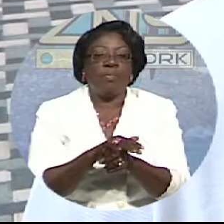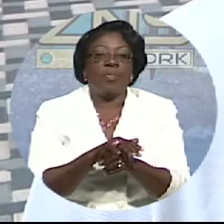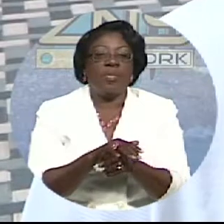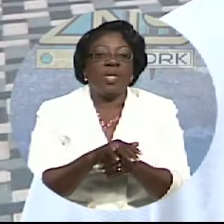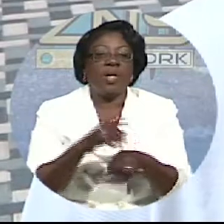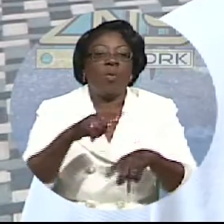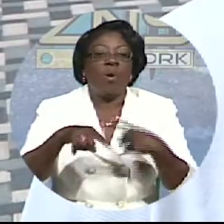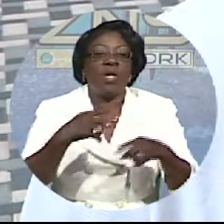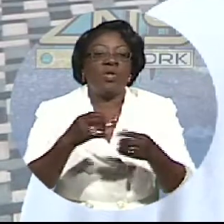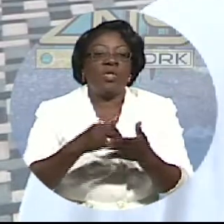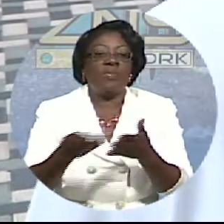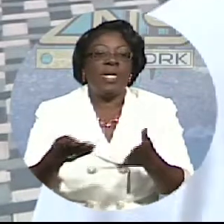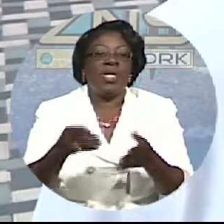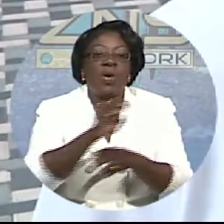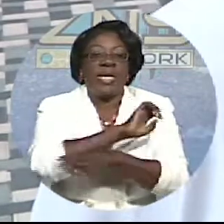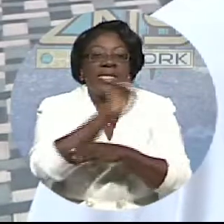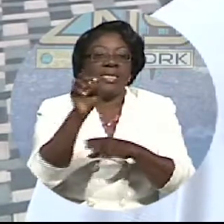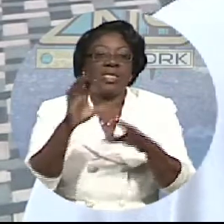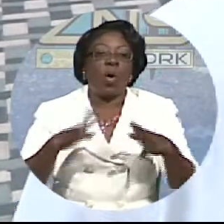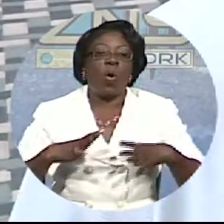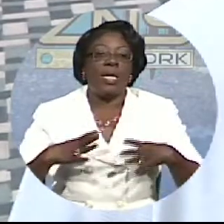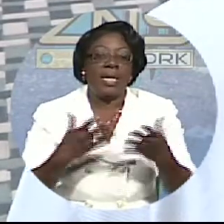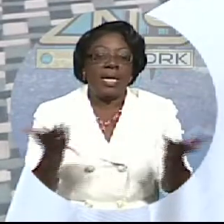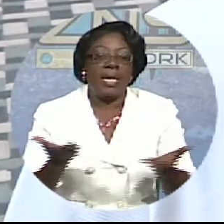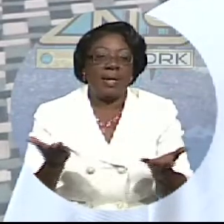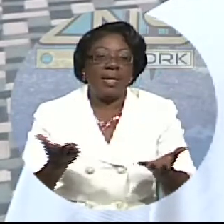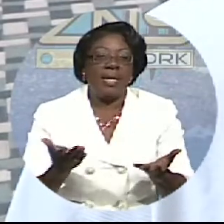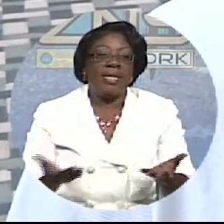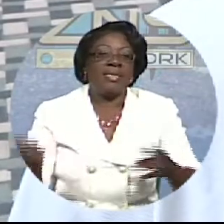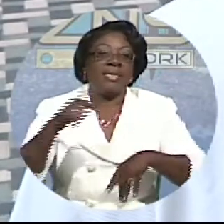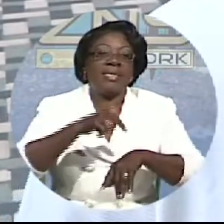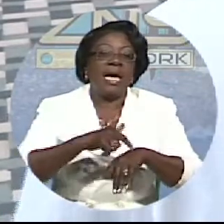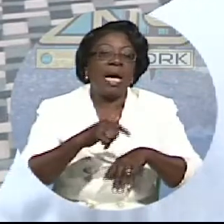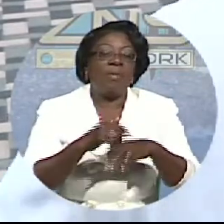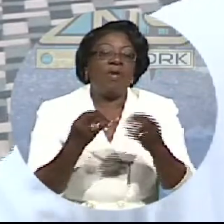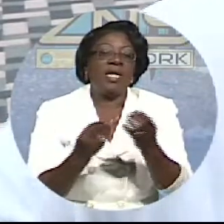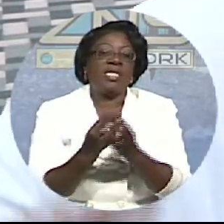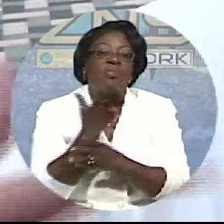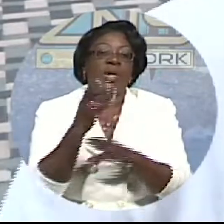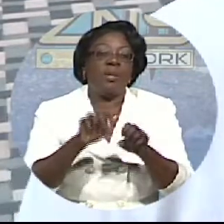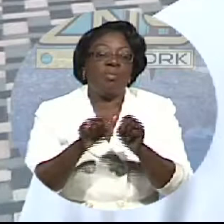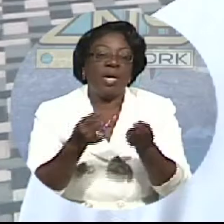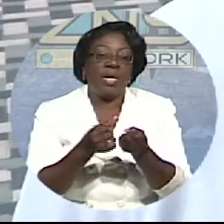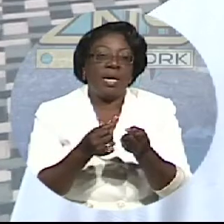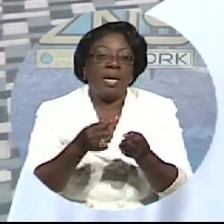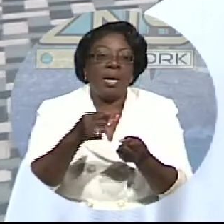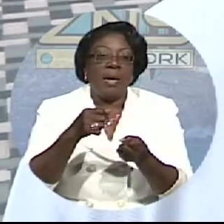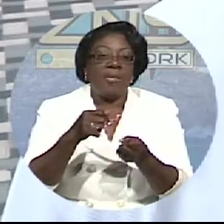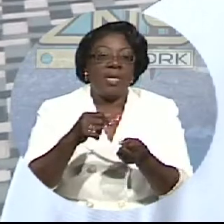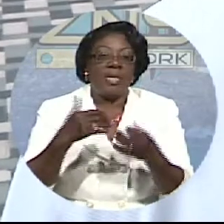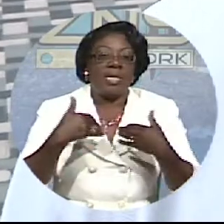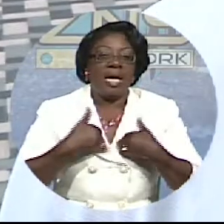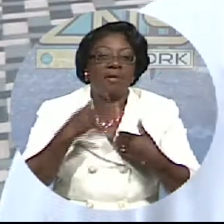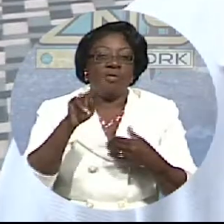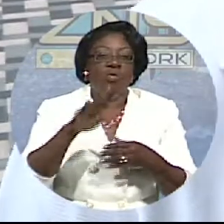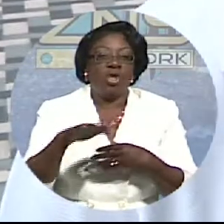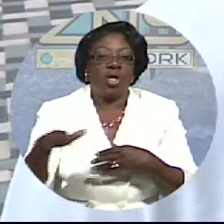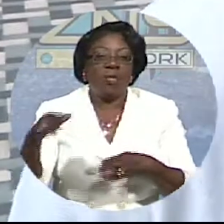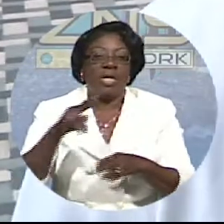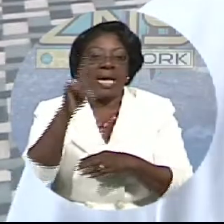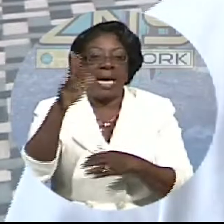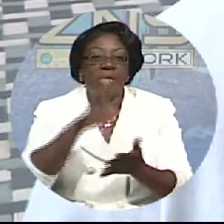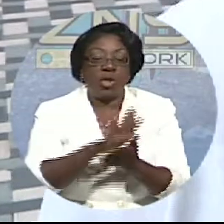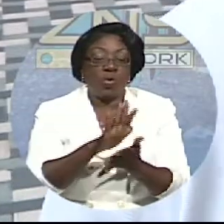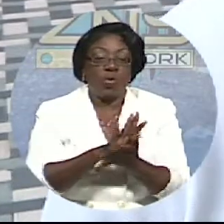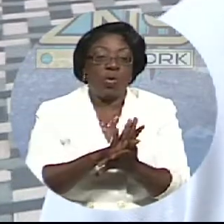Easter holiday in the Bahamas? Well, this was the time of our spring break because we have two children in high school,